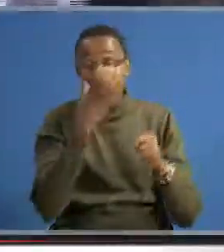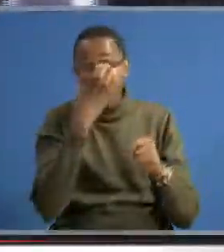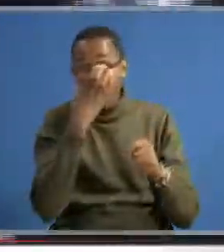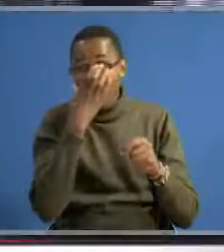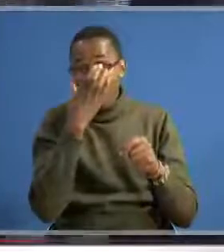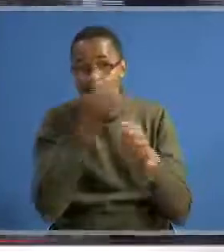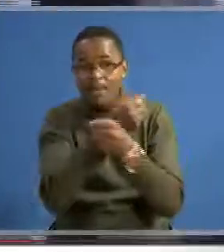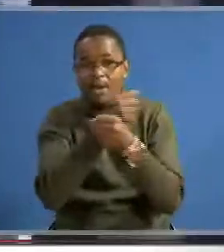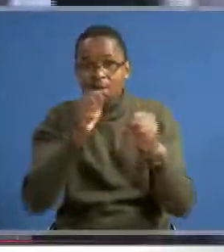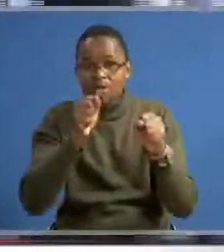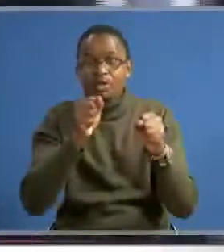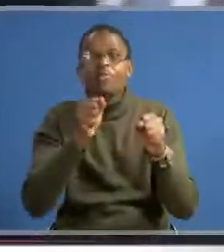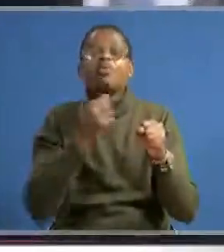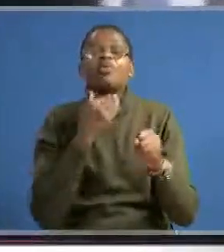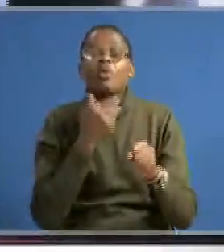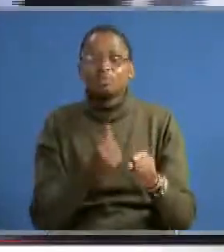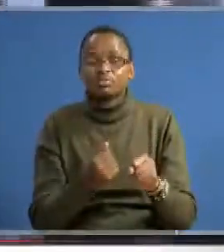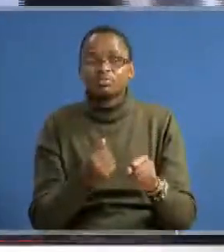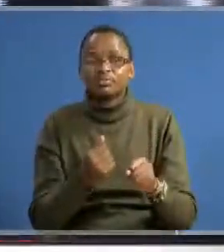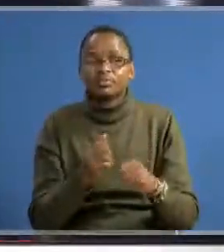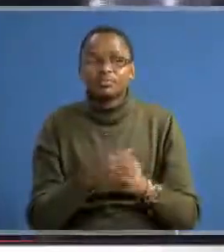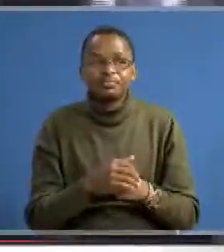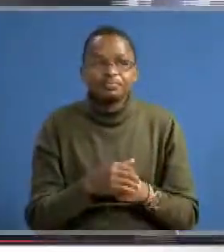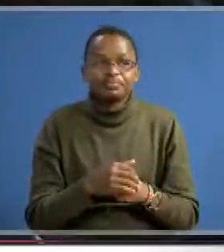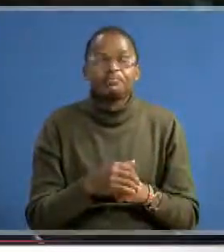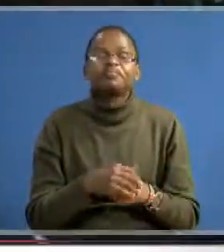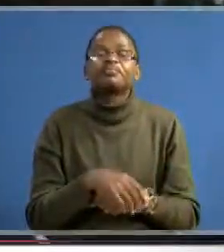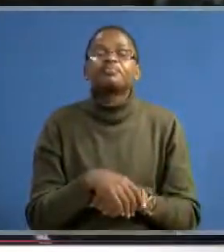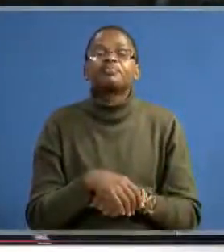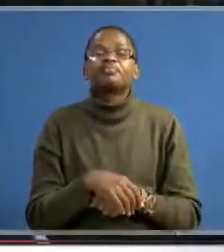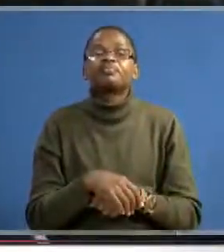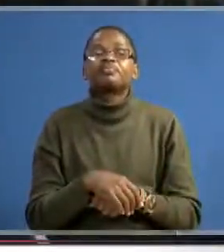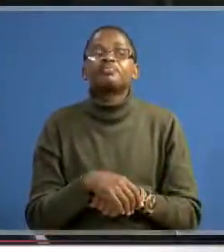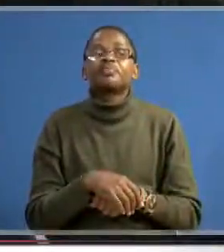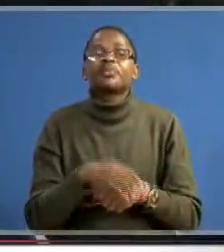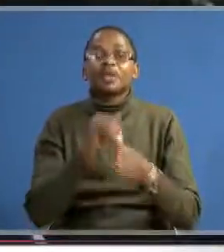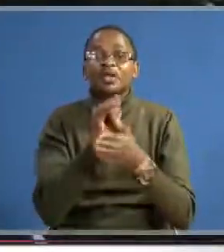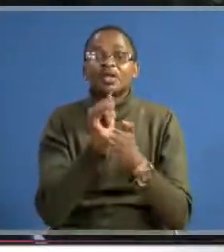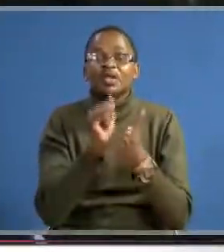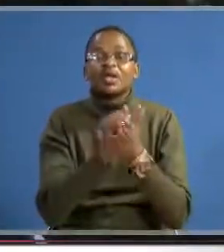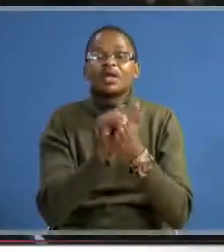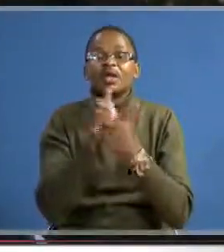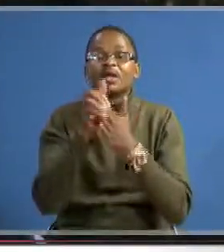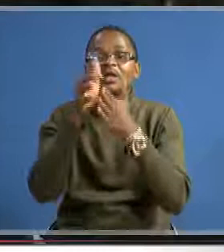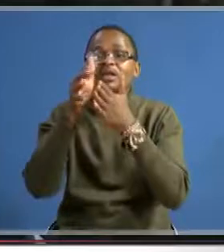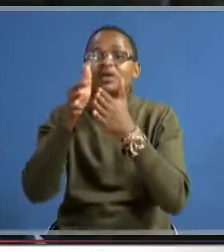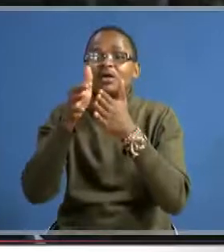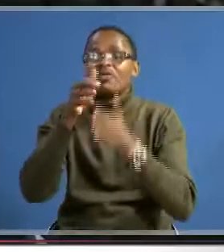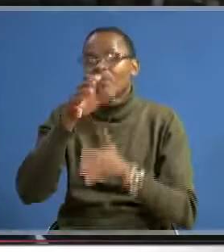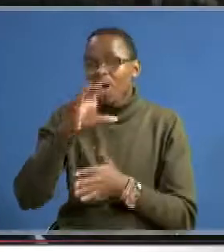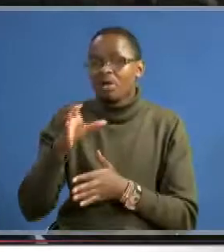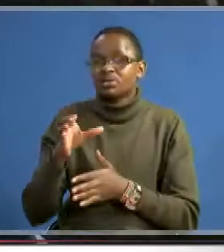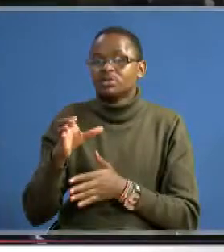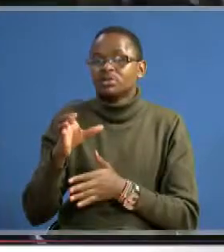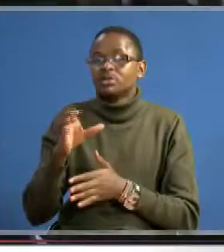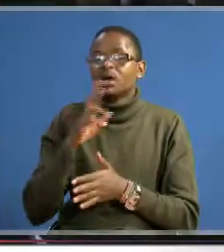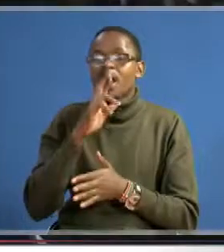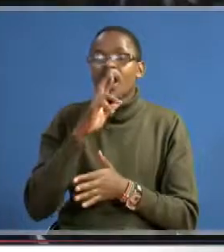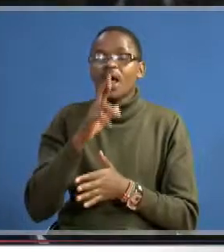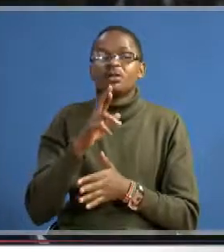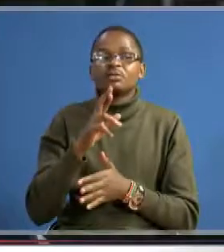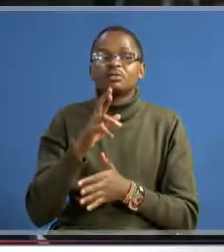Ruto presidential ambitions. Fact is clear that leaders of county governments are